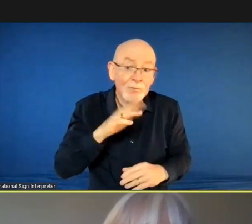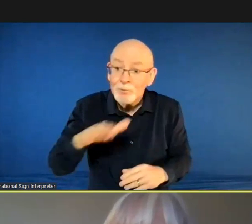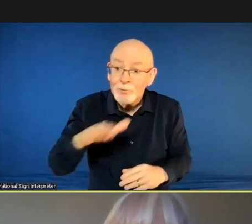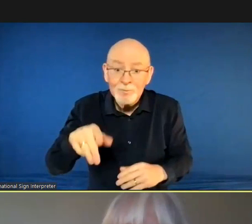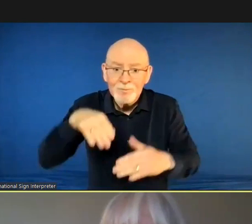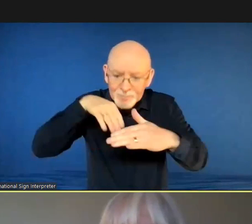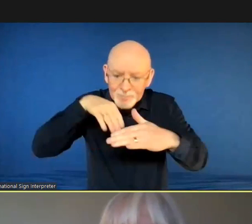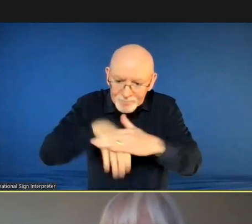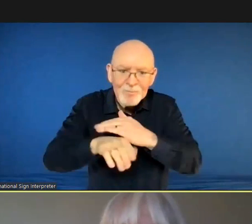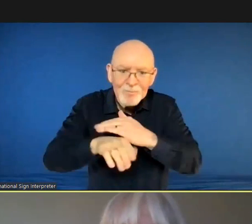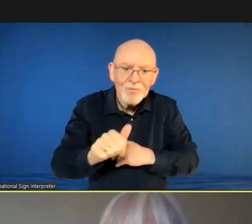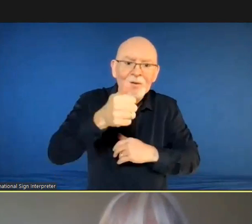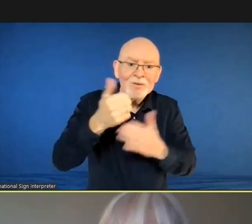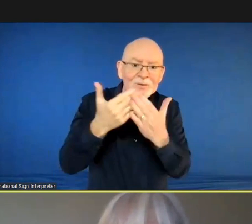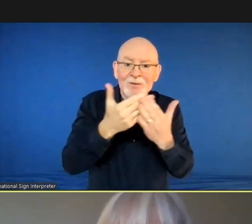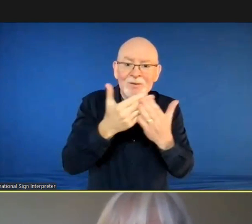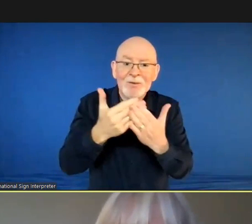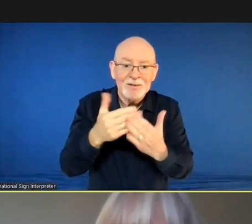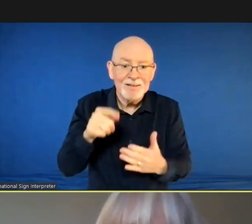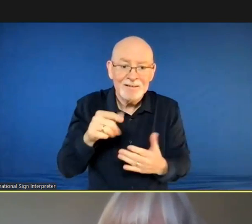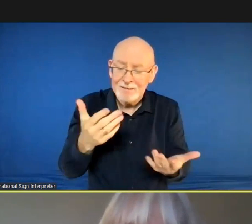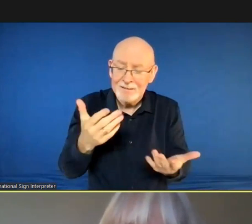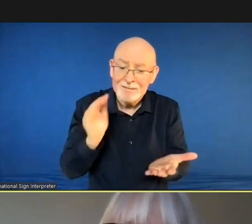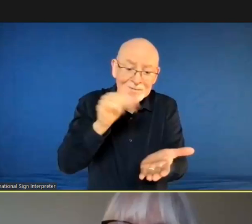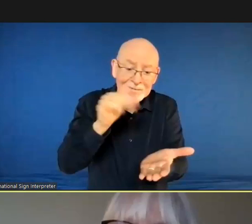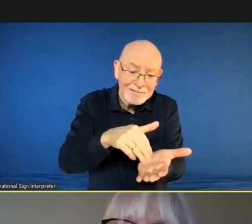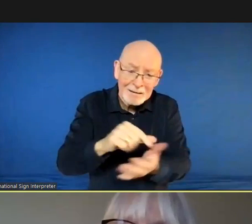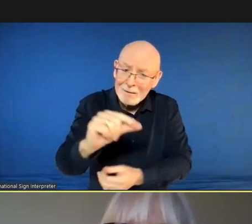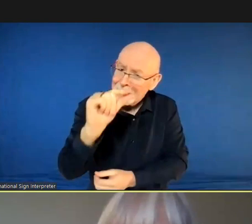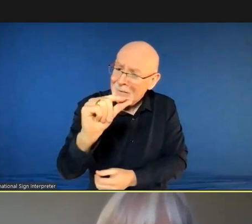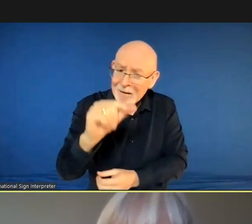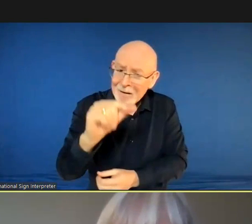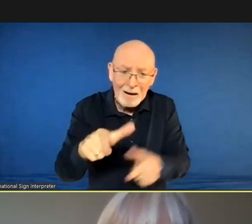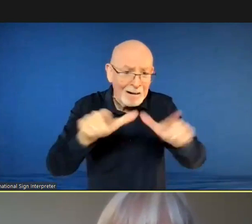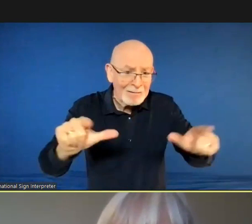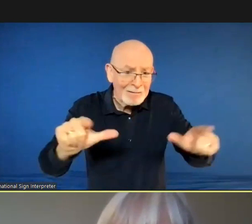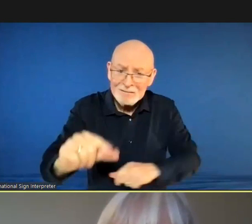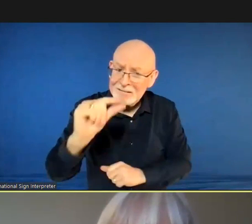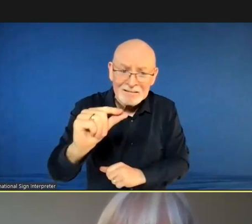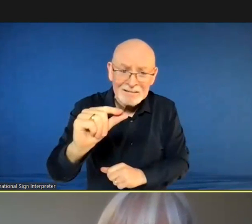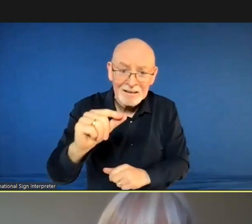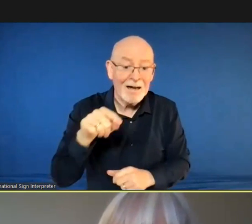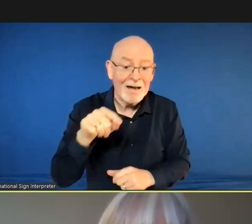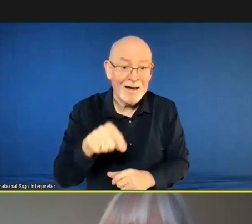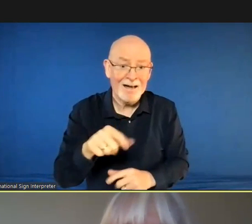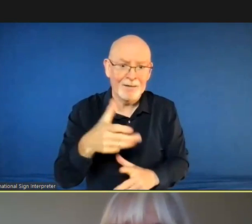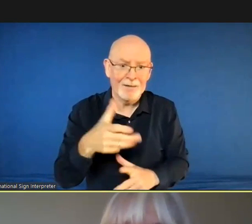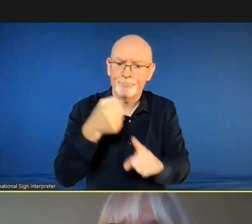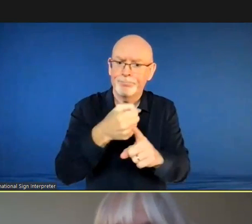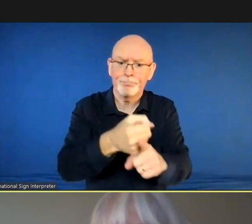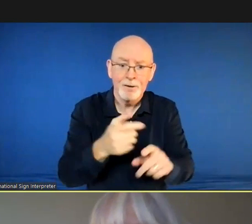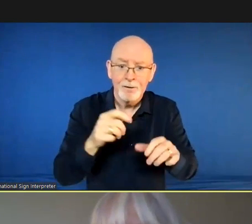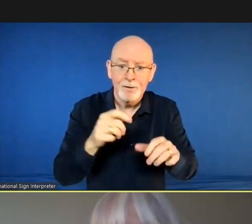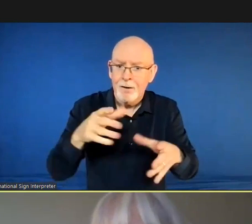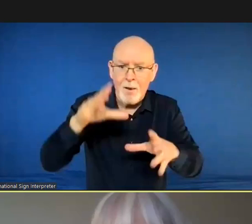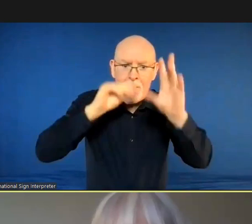language. And as a consequence of this, learning to read and write becomes a huge challenge. For